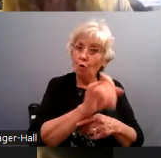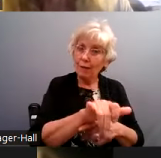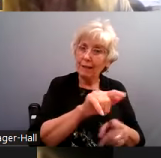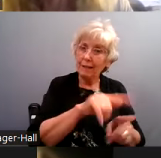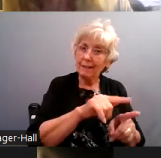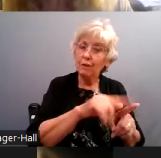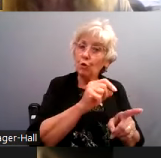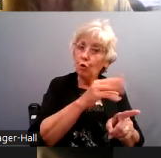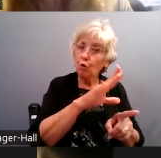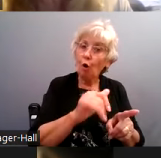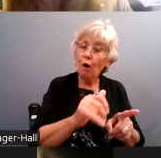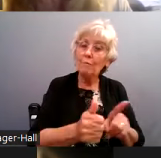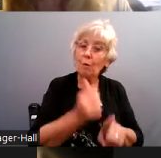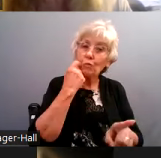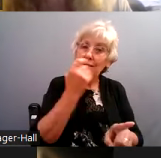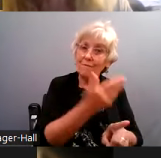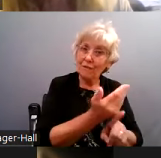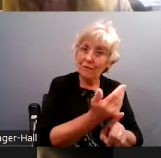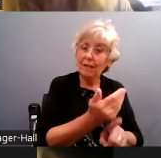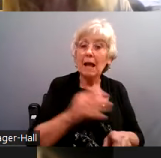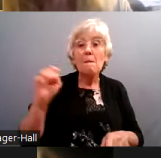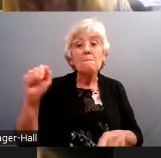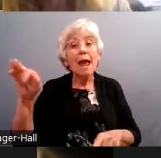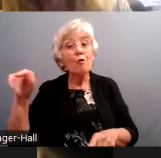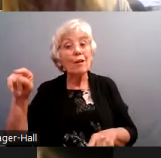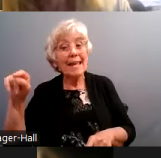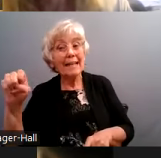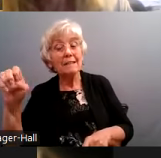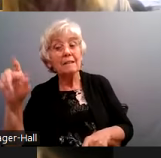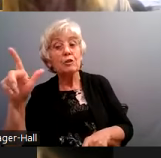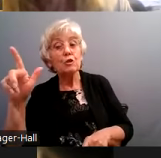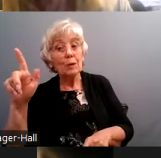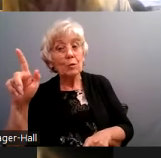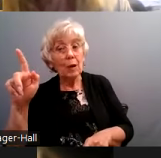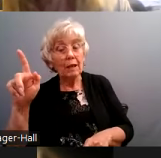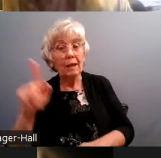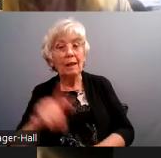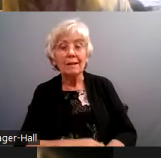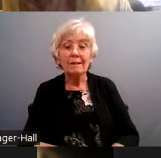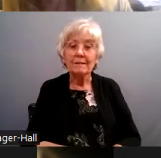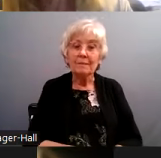latest of 15 and Mariette's 21.